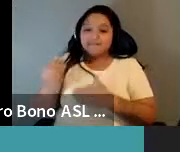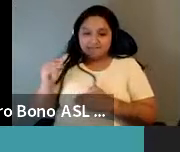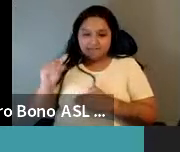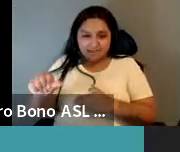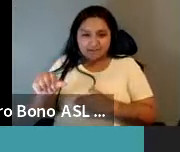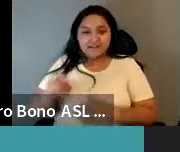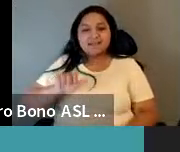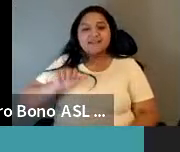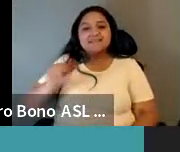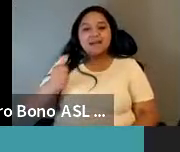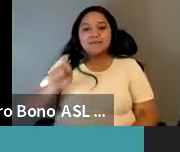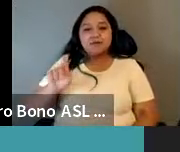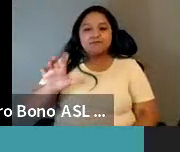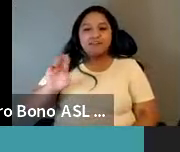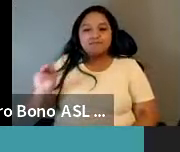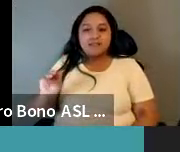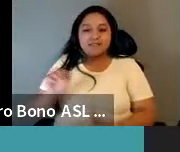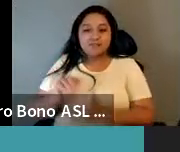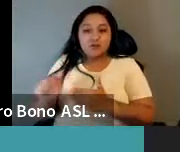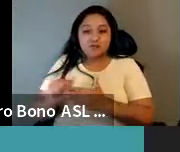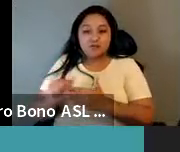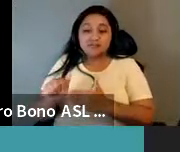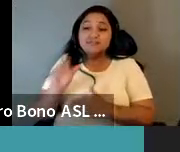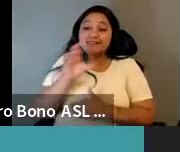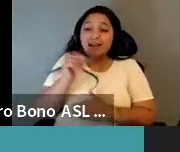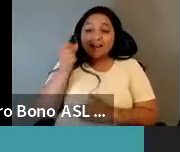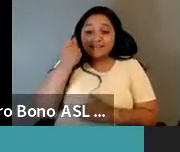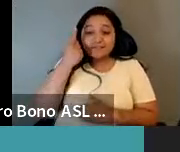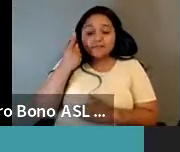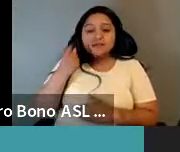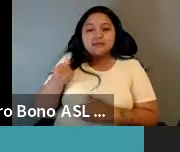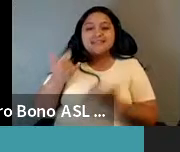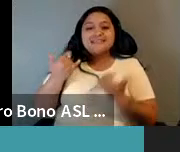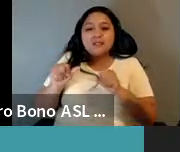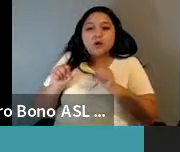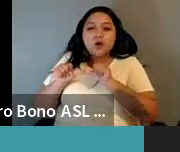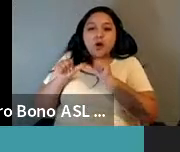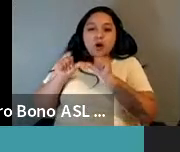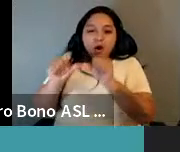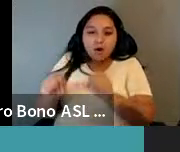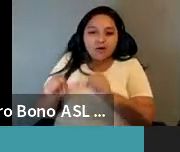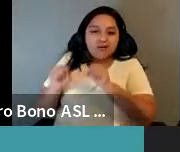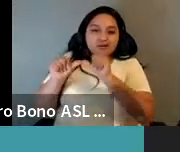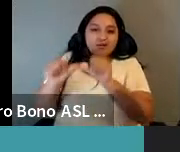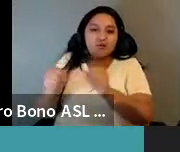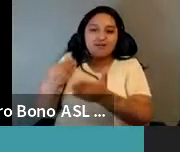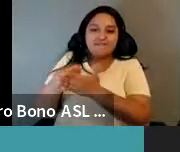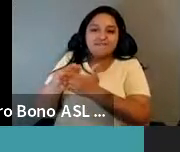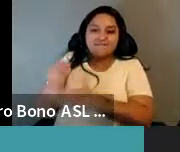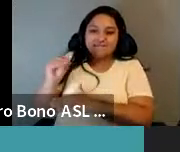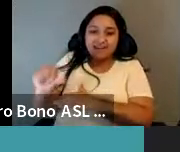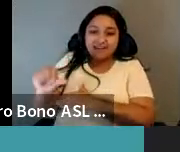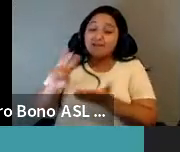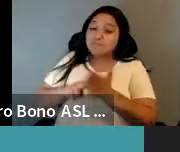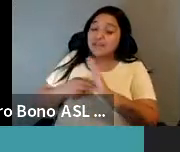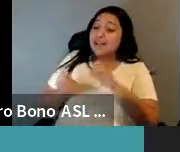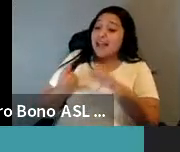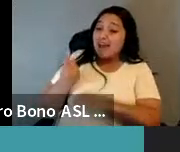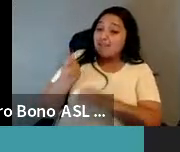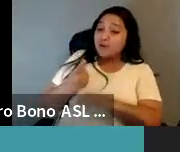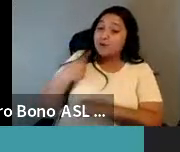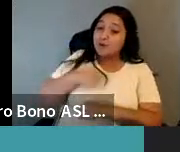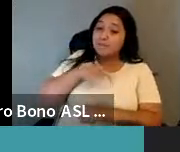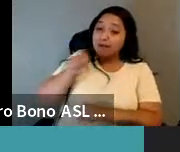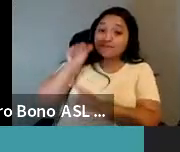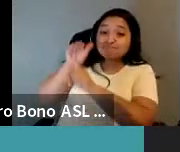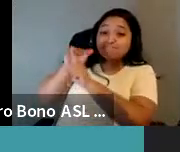is also important is that a significant portion is in ongoing funding, meaning that we don't have to fight for funding year after year.